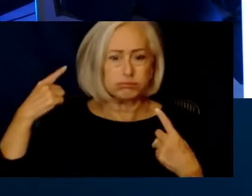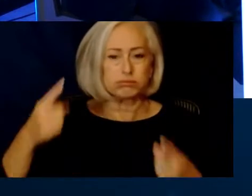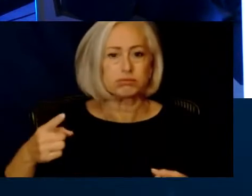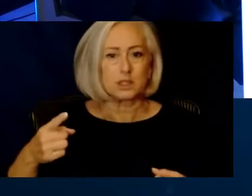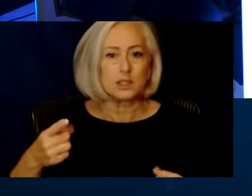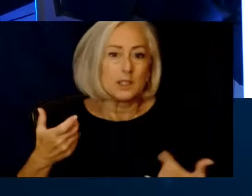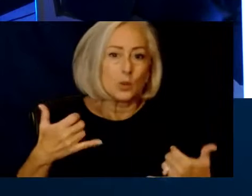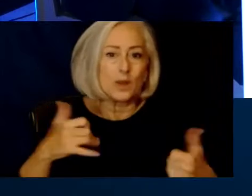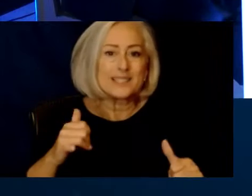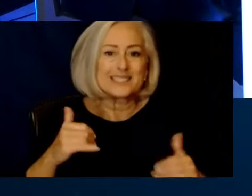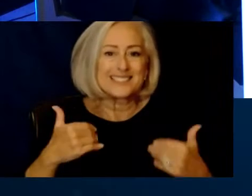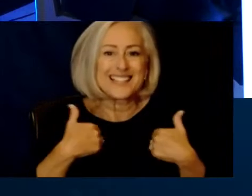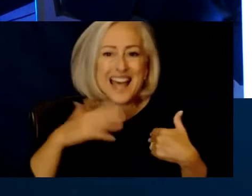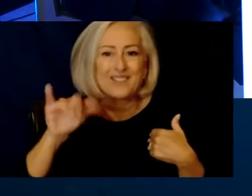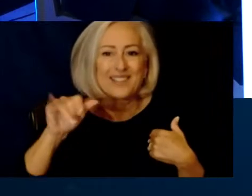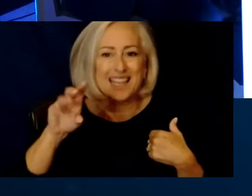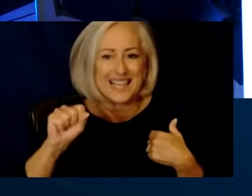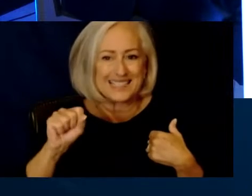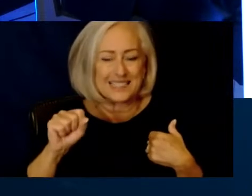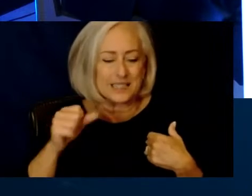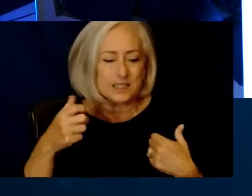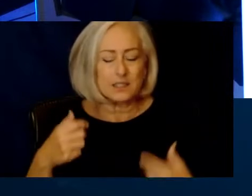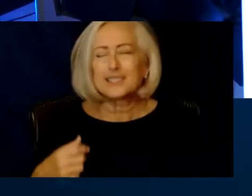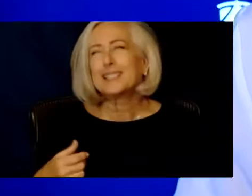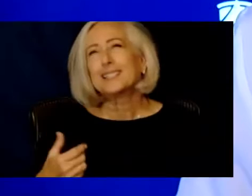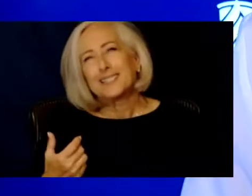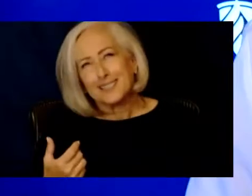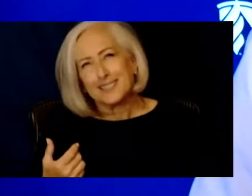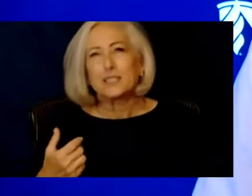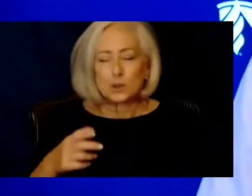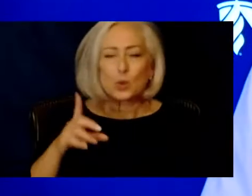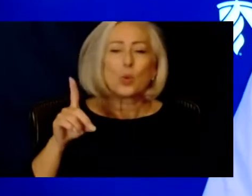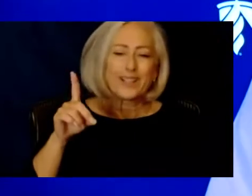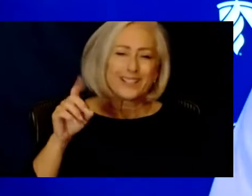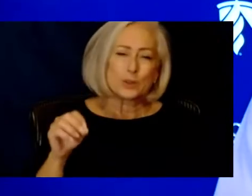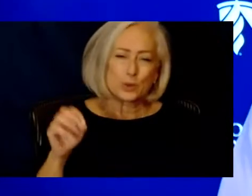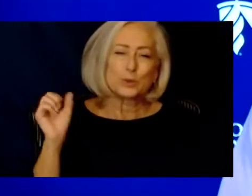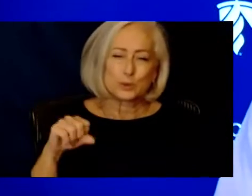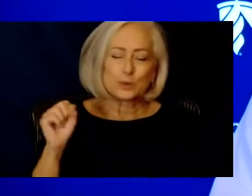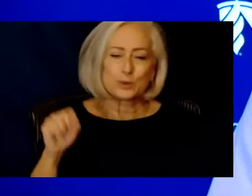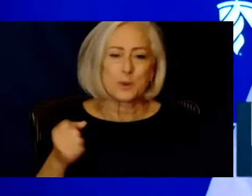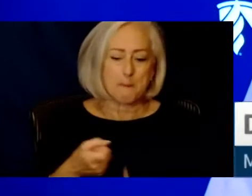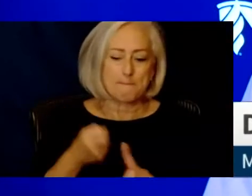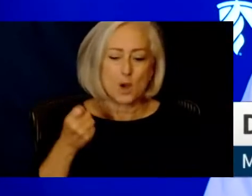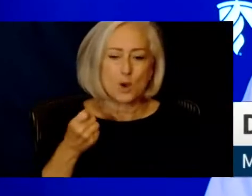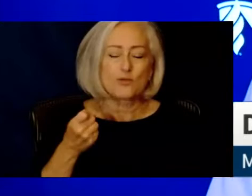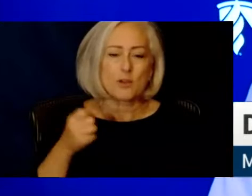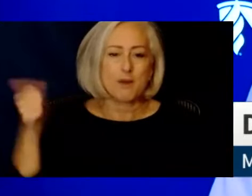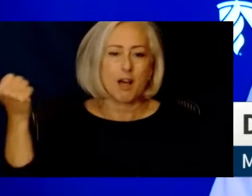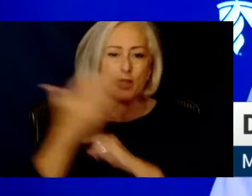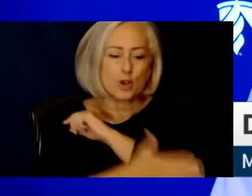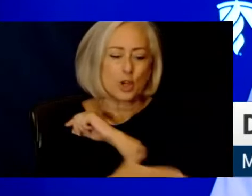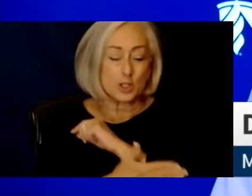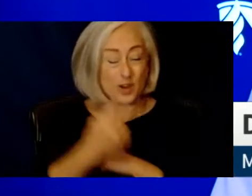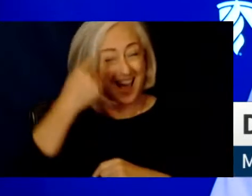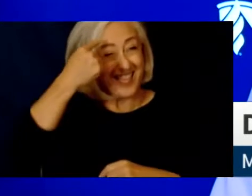cases. You know, we do. Most of them are from other countries. I thought this